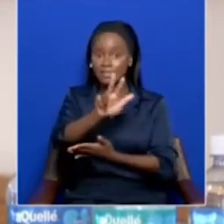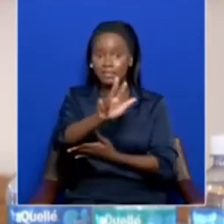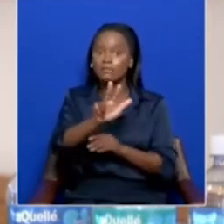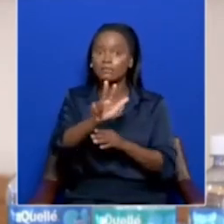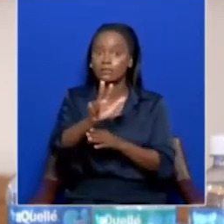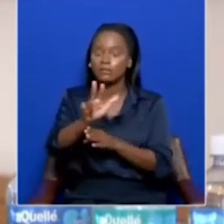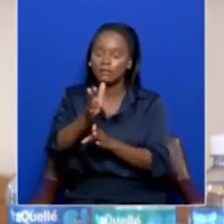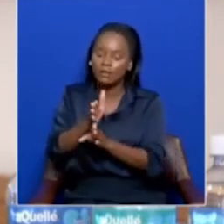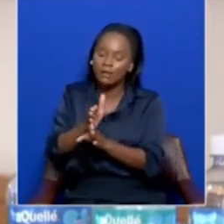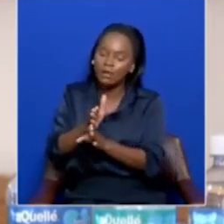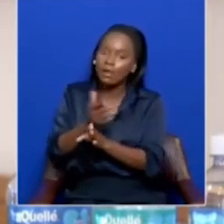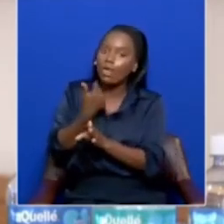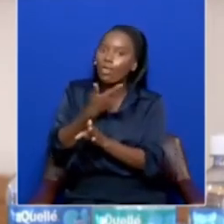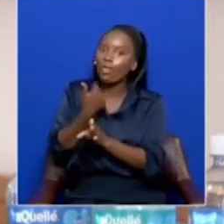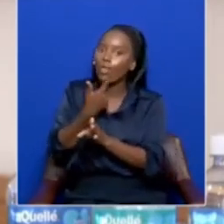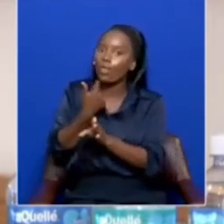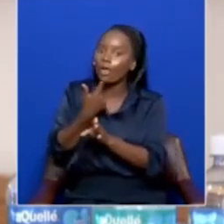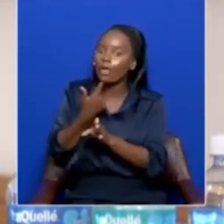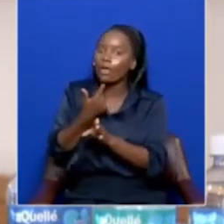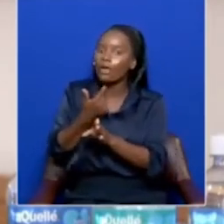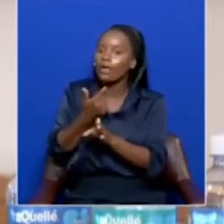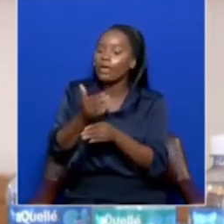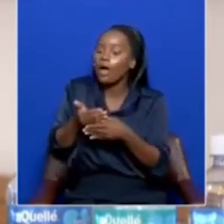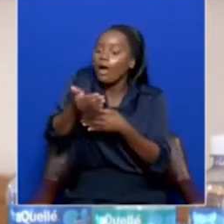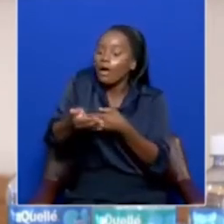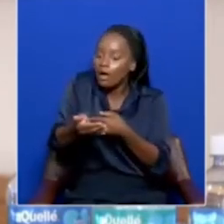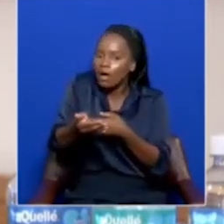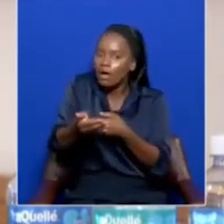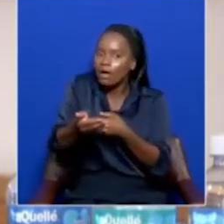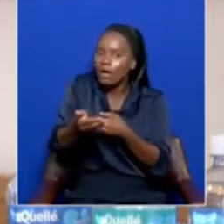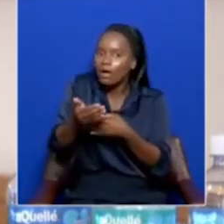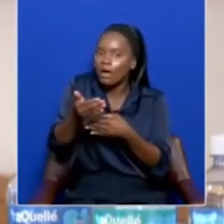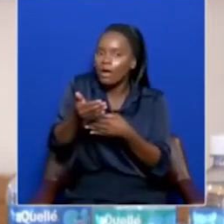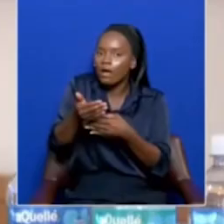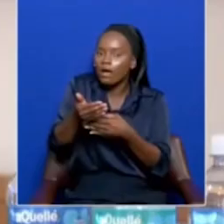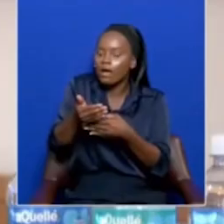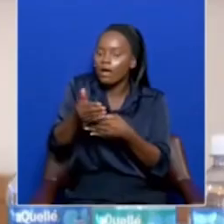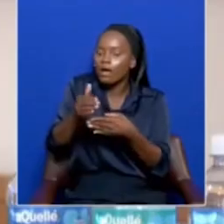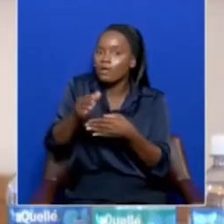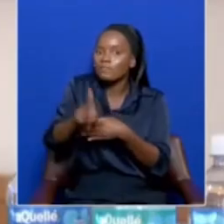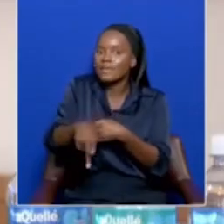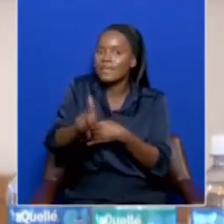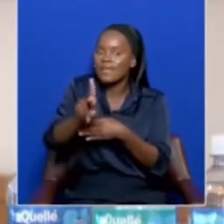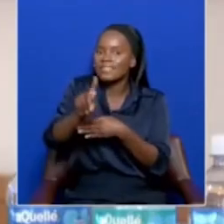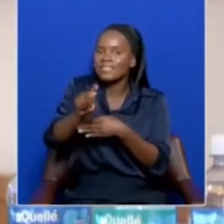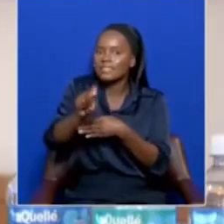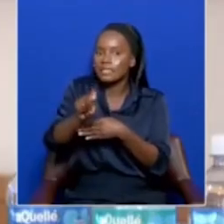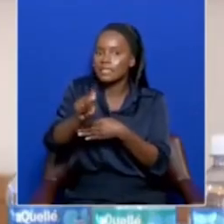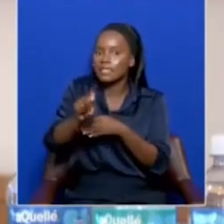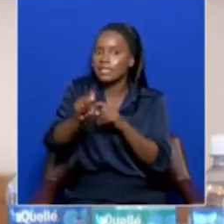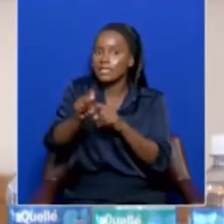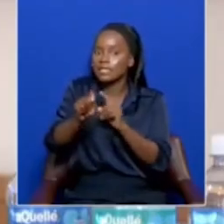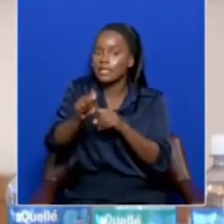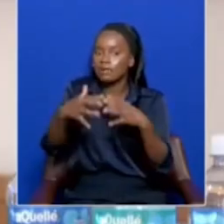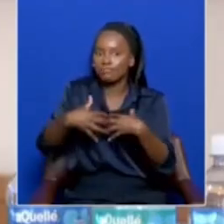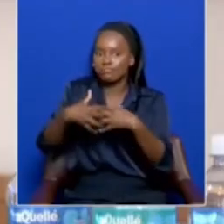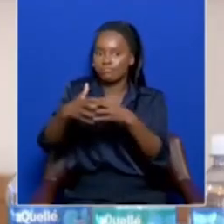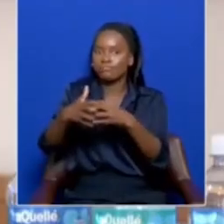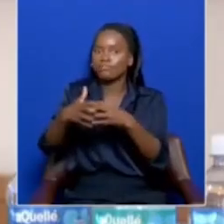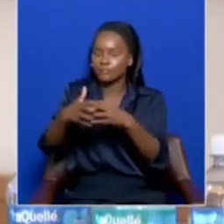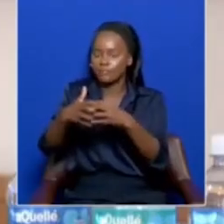Okay. And I know that you say you informed the minister of this fact. Yes, I gave him